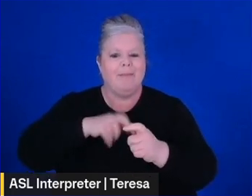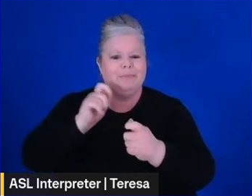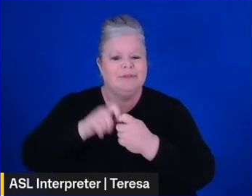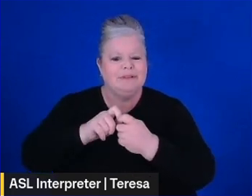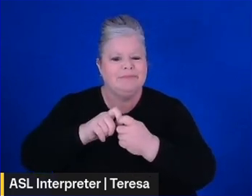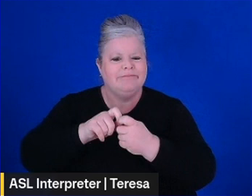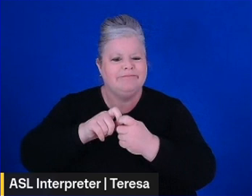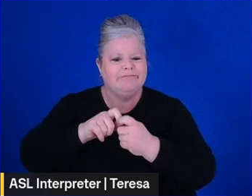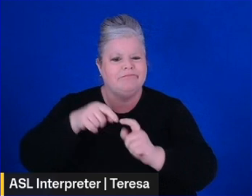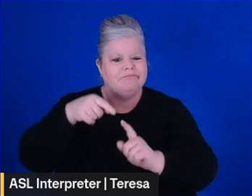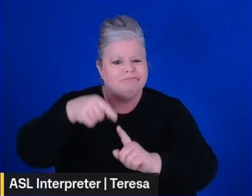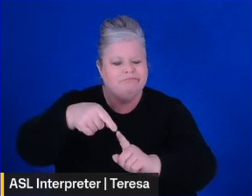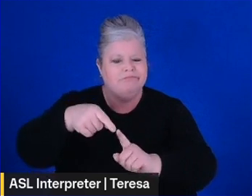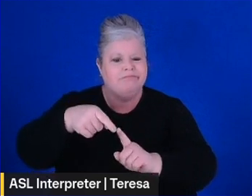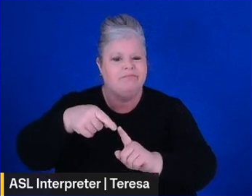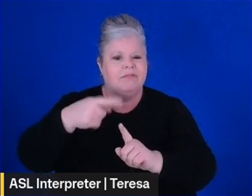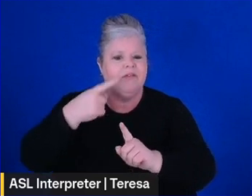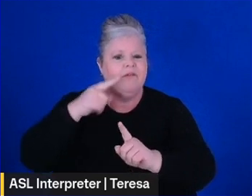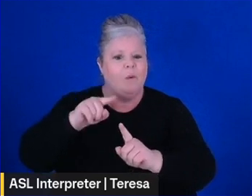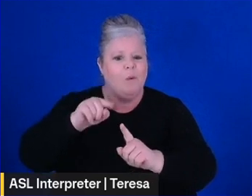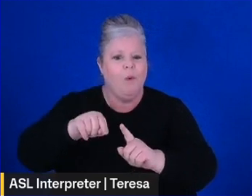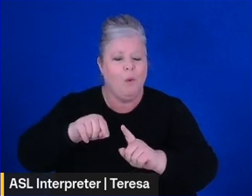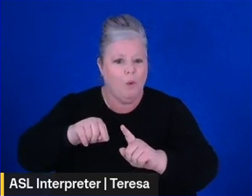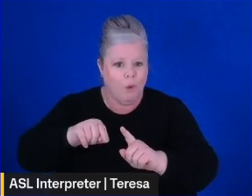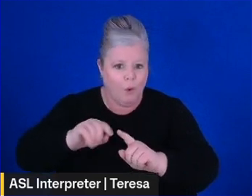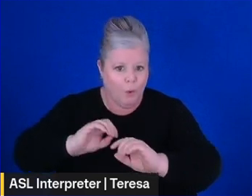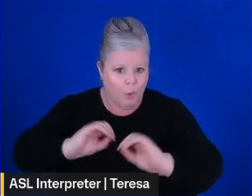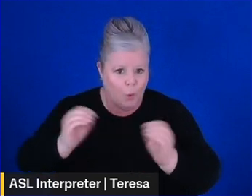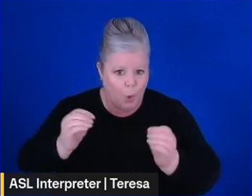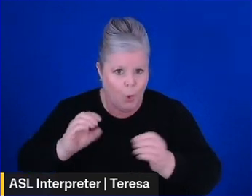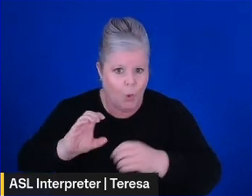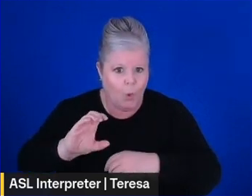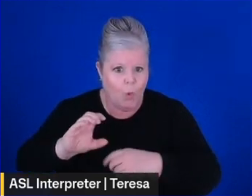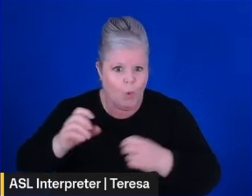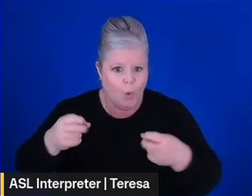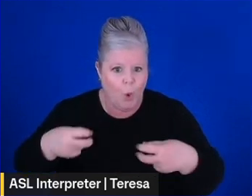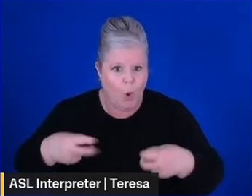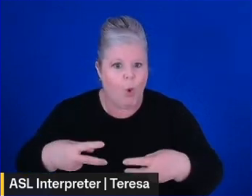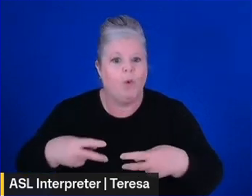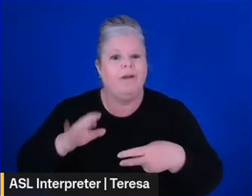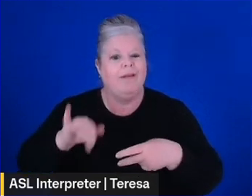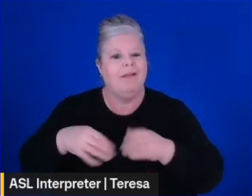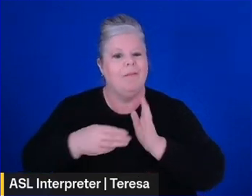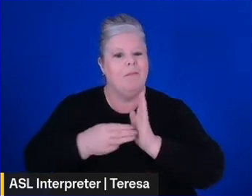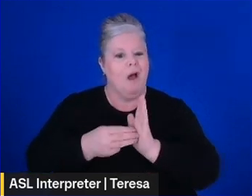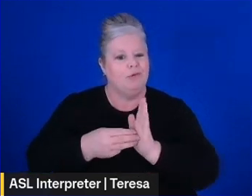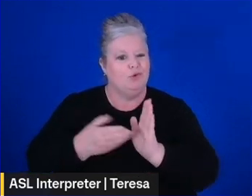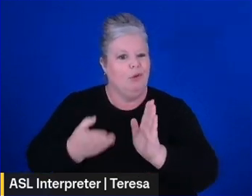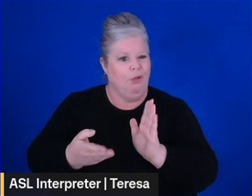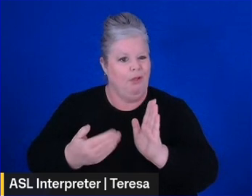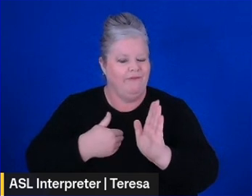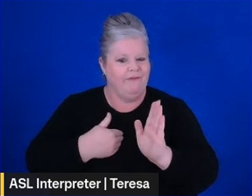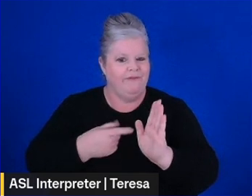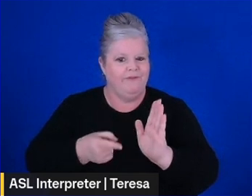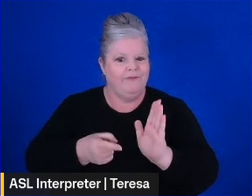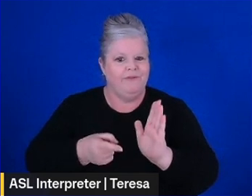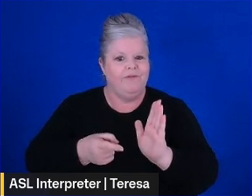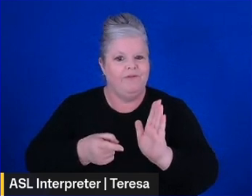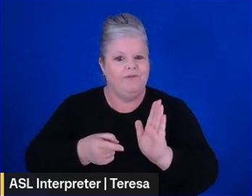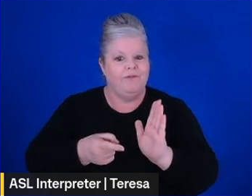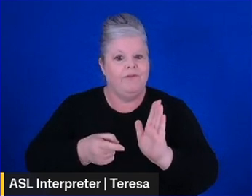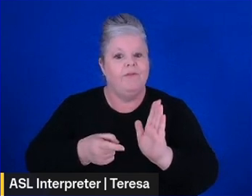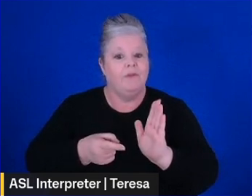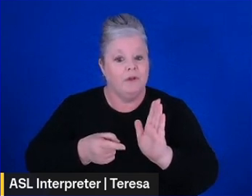of a no-code module here is that, for example, the